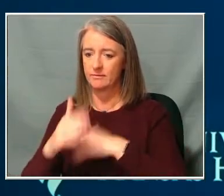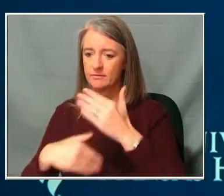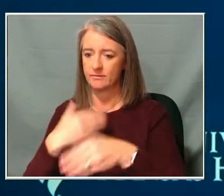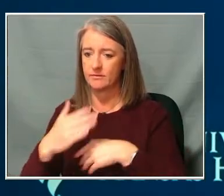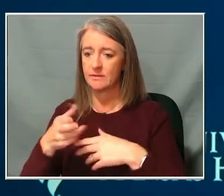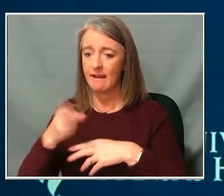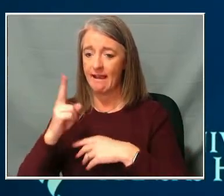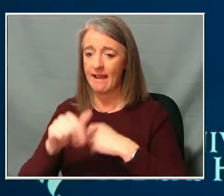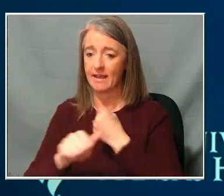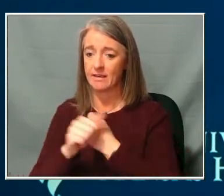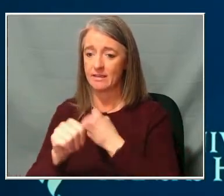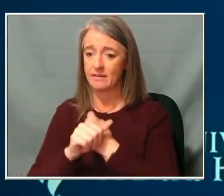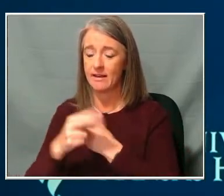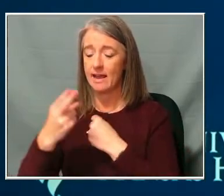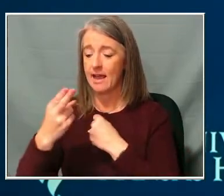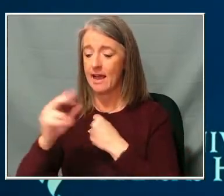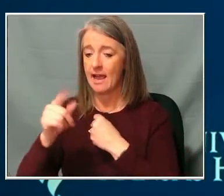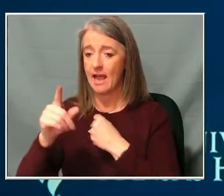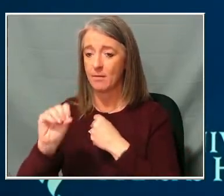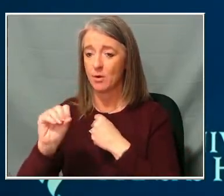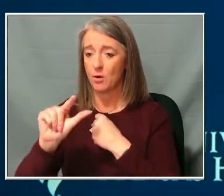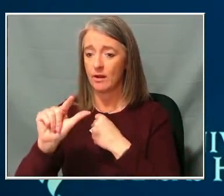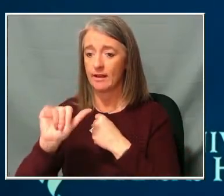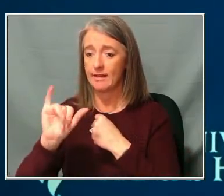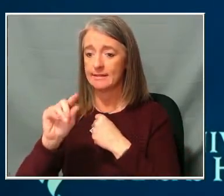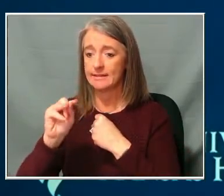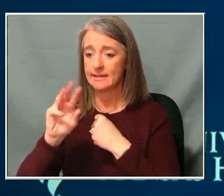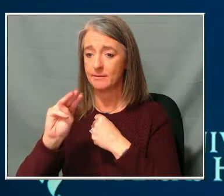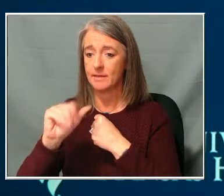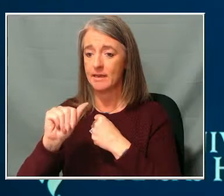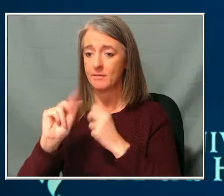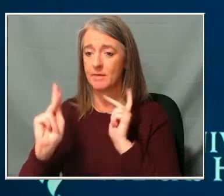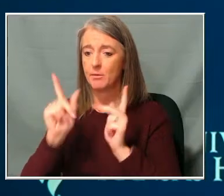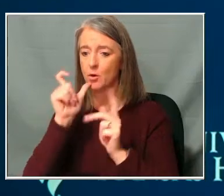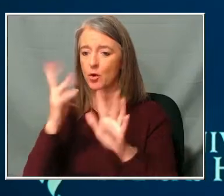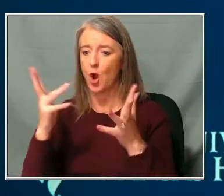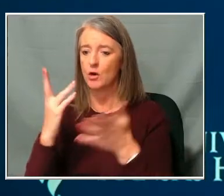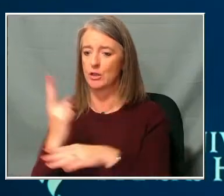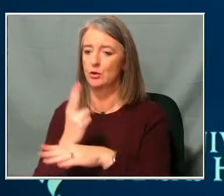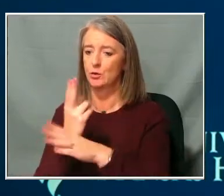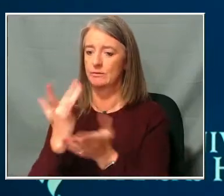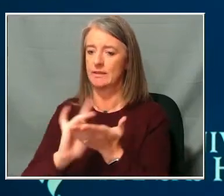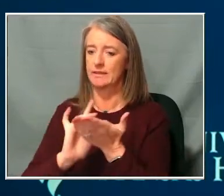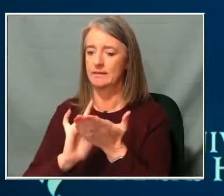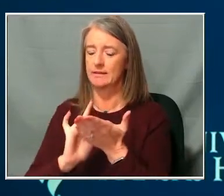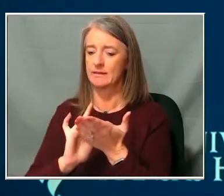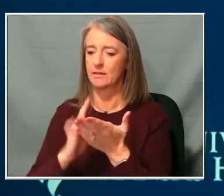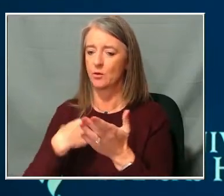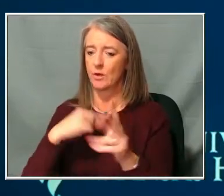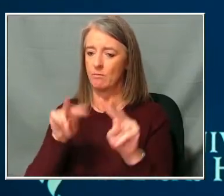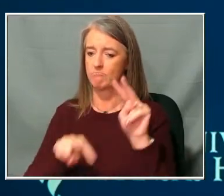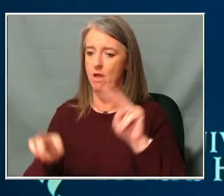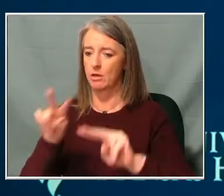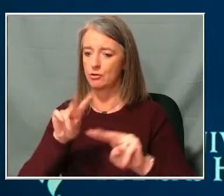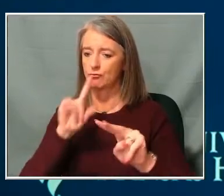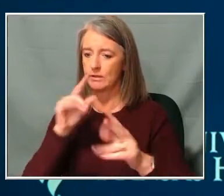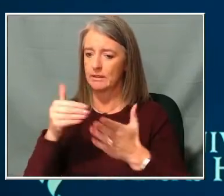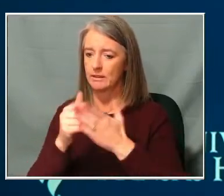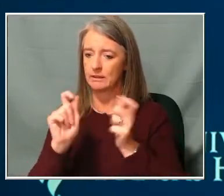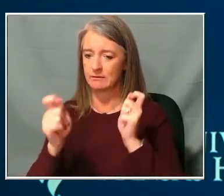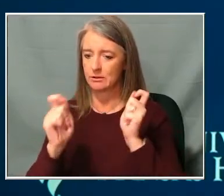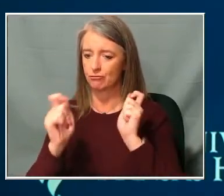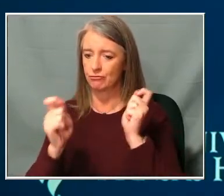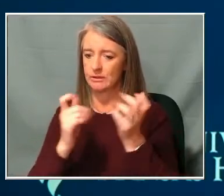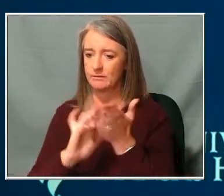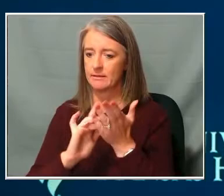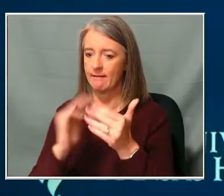for hypoglycemia is really people that are on medications that may prompt that. So that's one of the things that we monitor really closely, is adjusting those medications